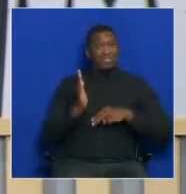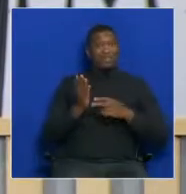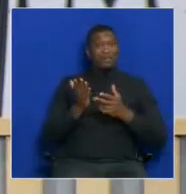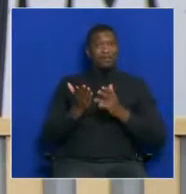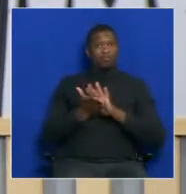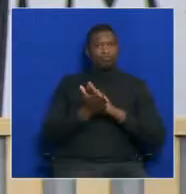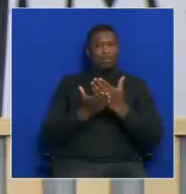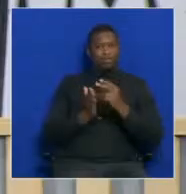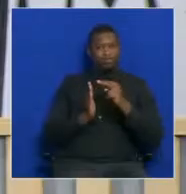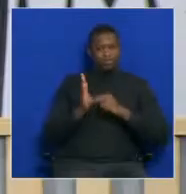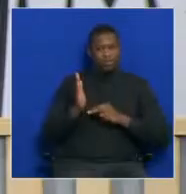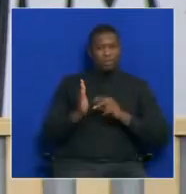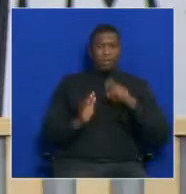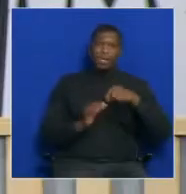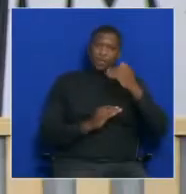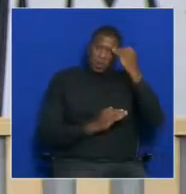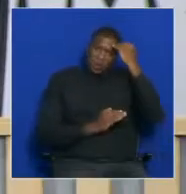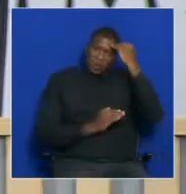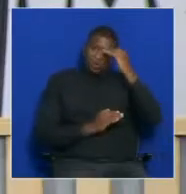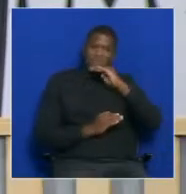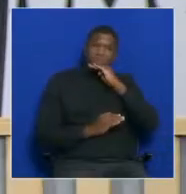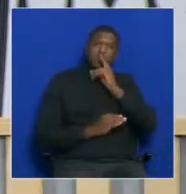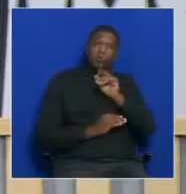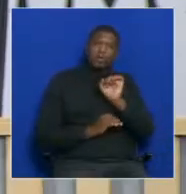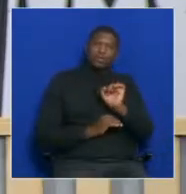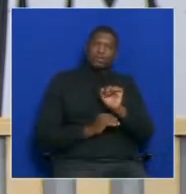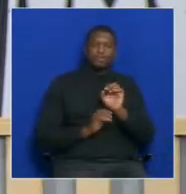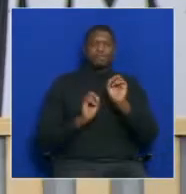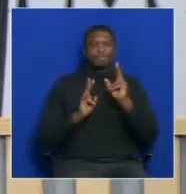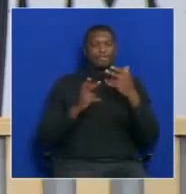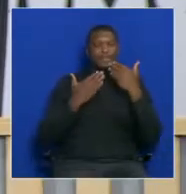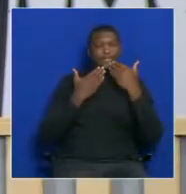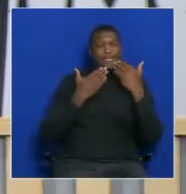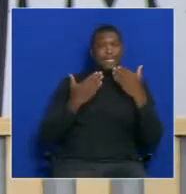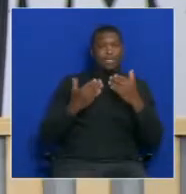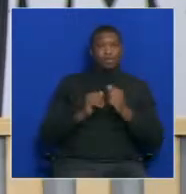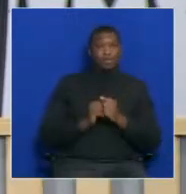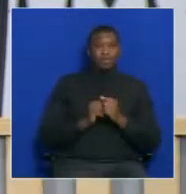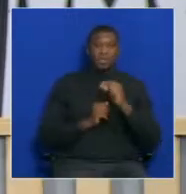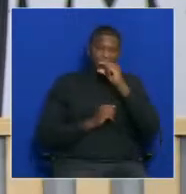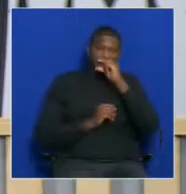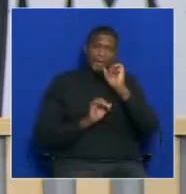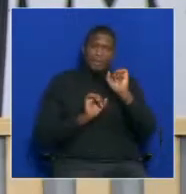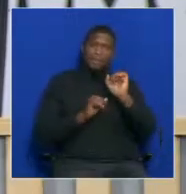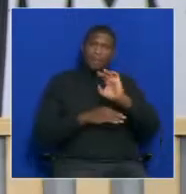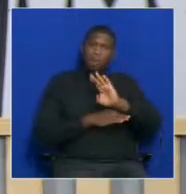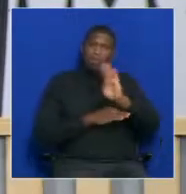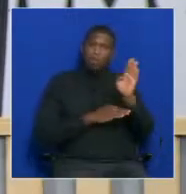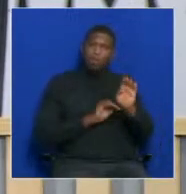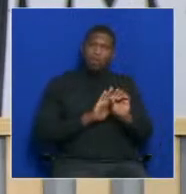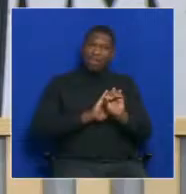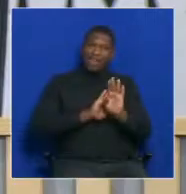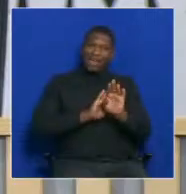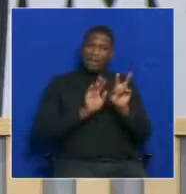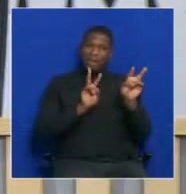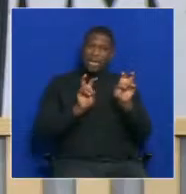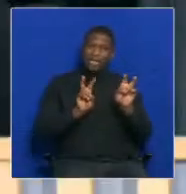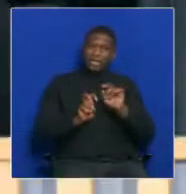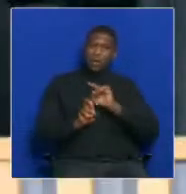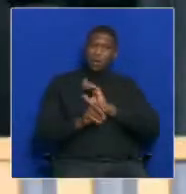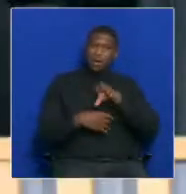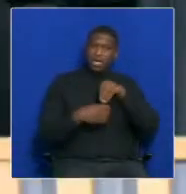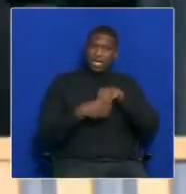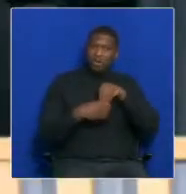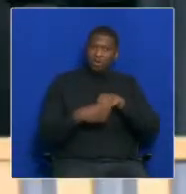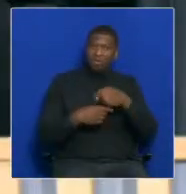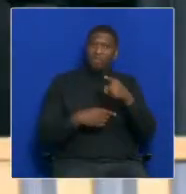about. Okay, Chair. Thank you. All right. That's- Is it called Blue Lights Matter because it relates to the subs